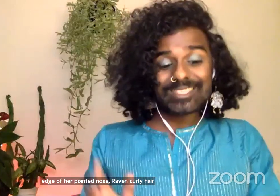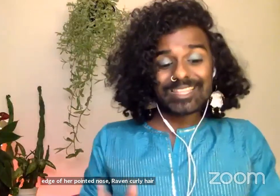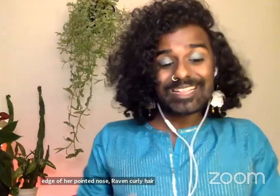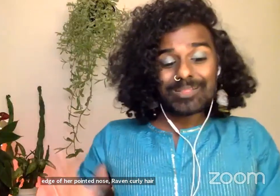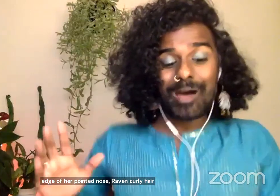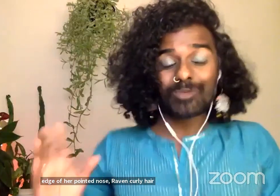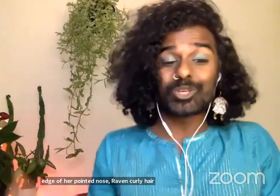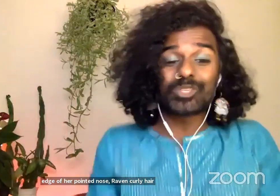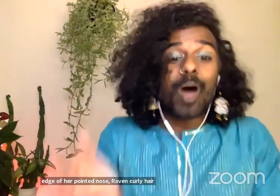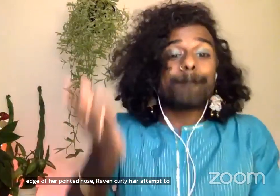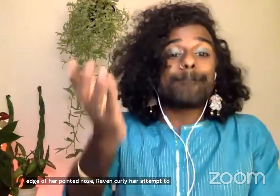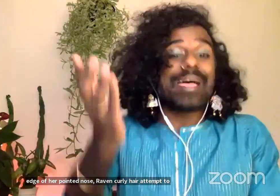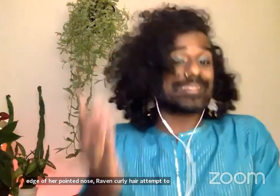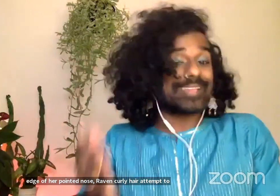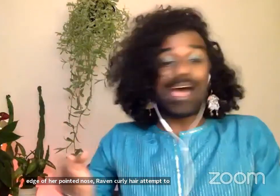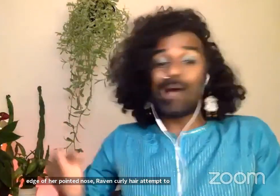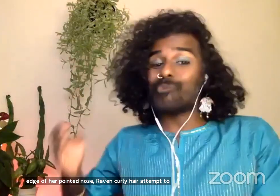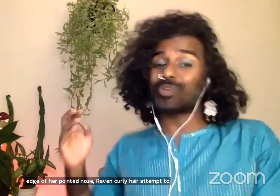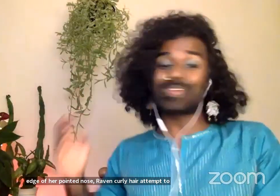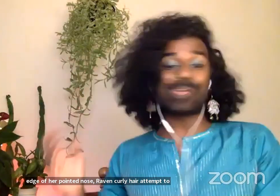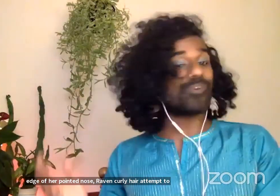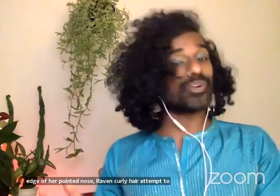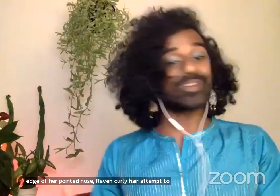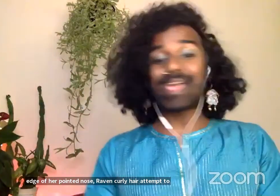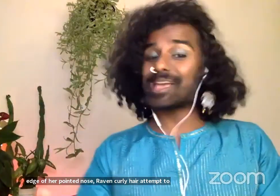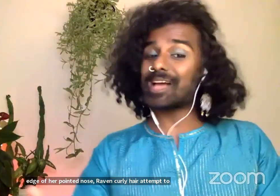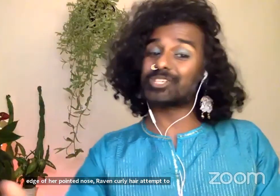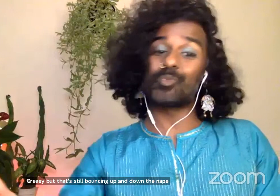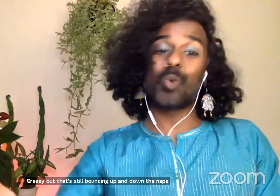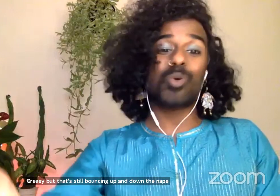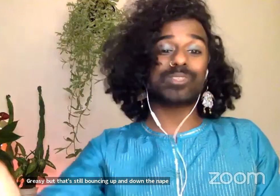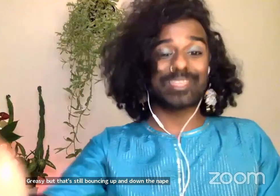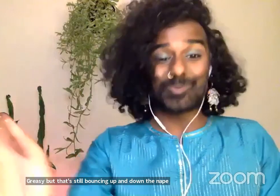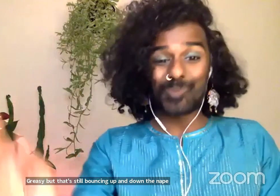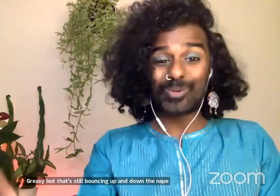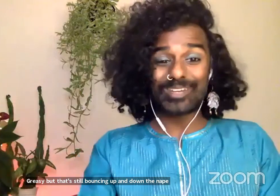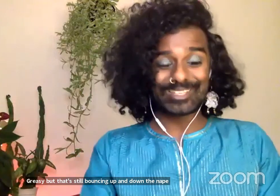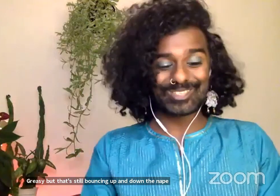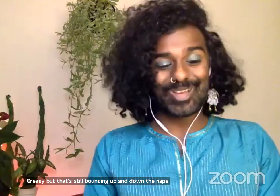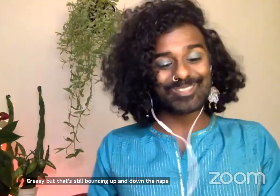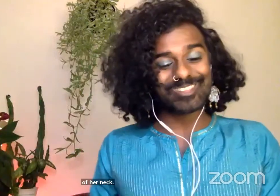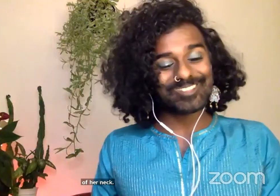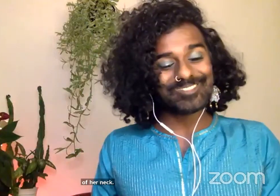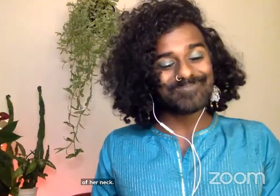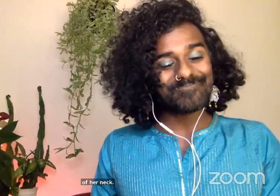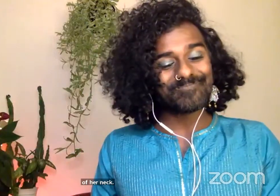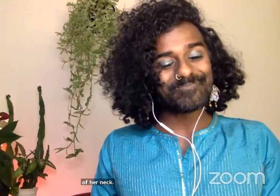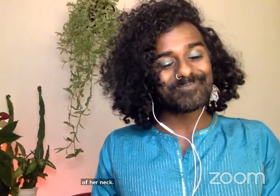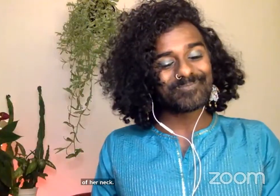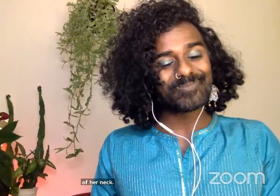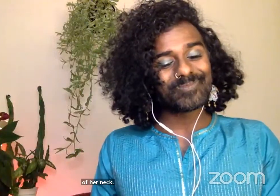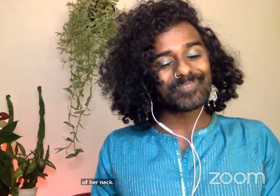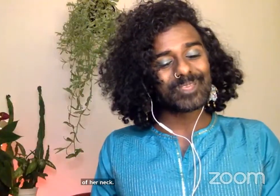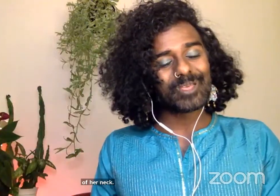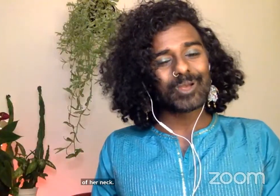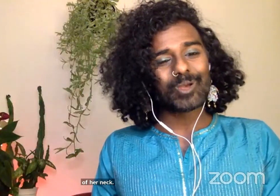but that still bounces up and down the nape of her neck as she walks in the morning sun.